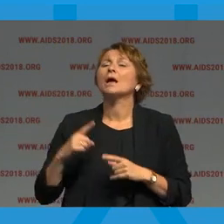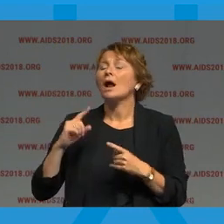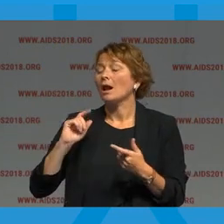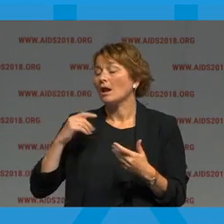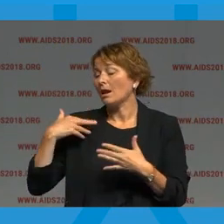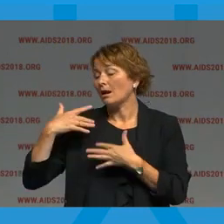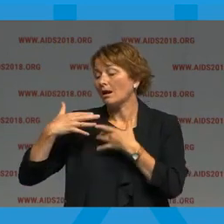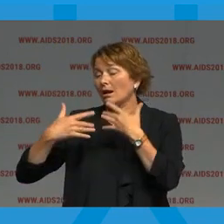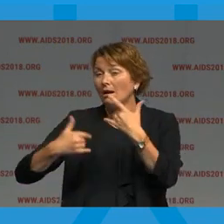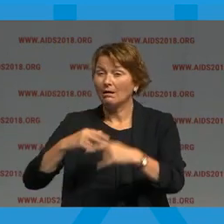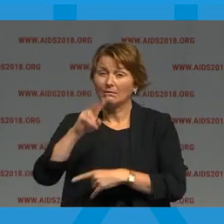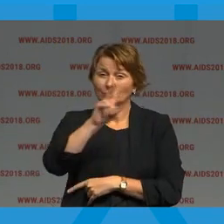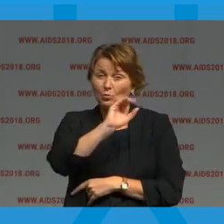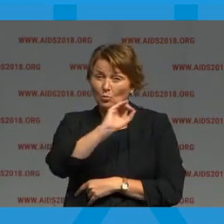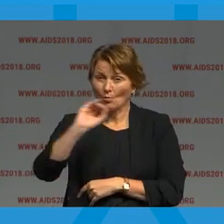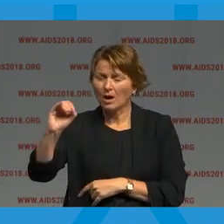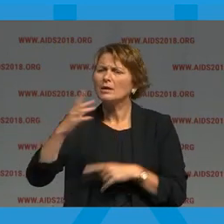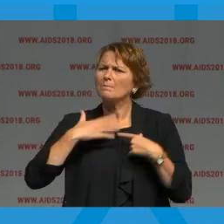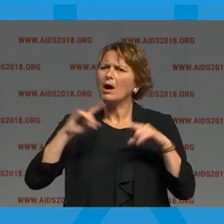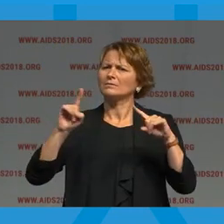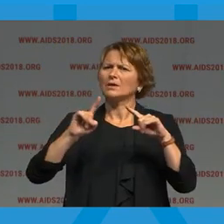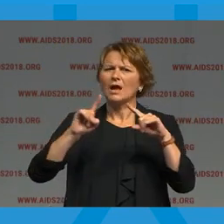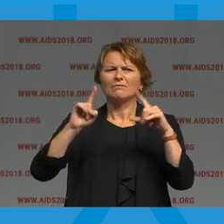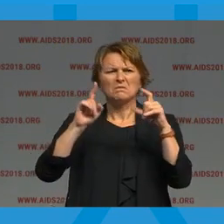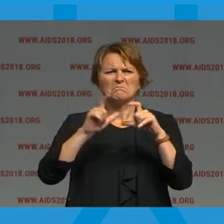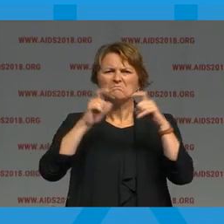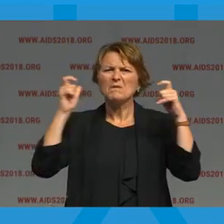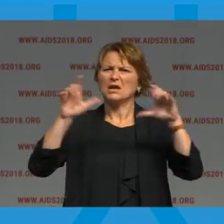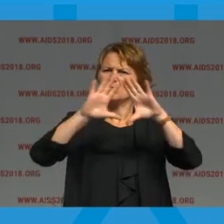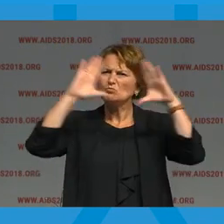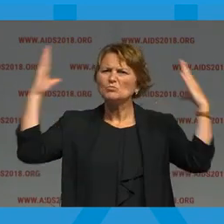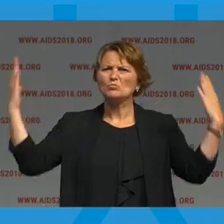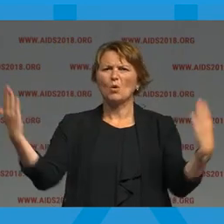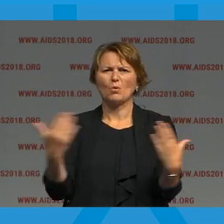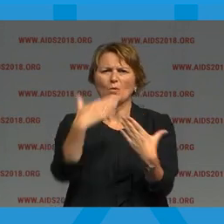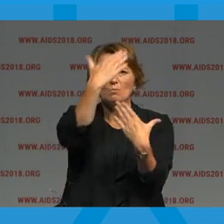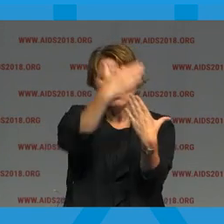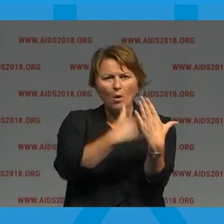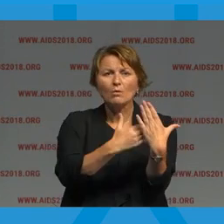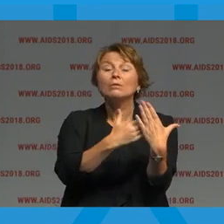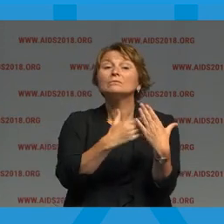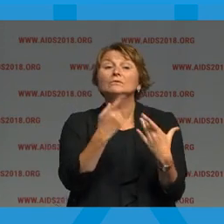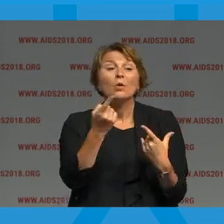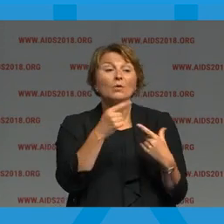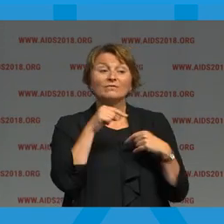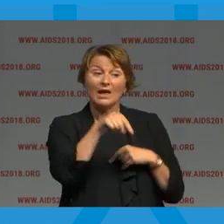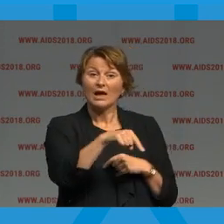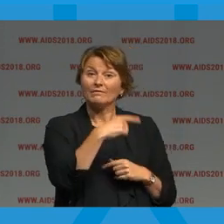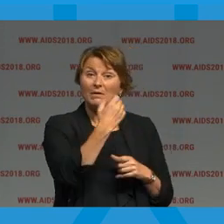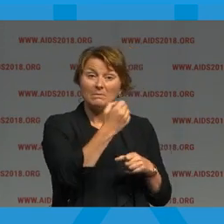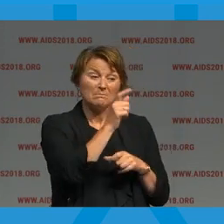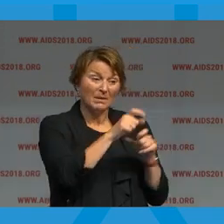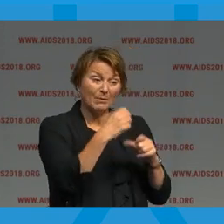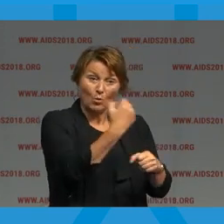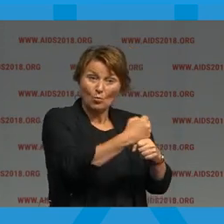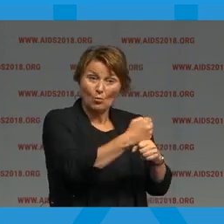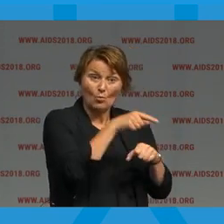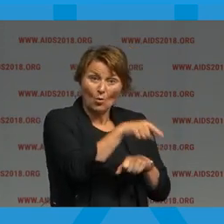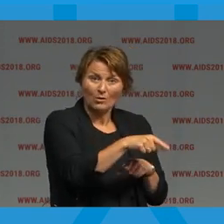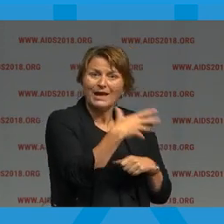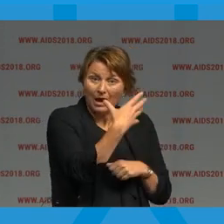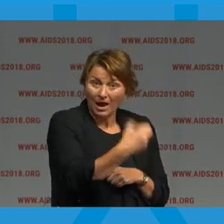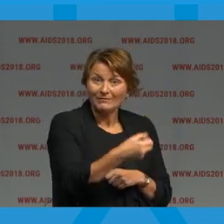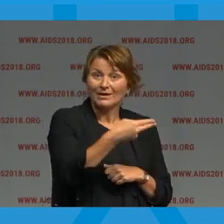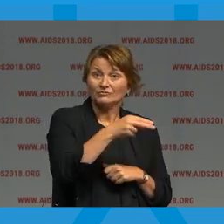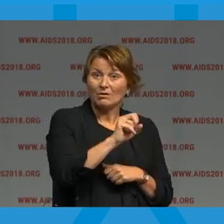a comprehensive global program that tackled workplace protection for people living with and infected with